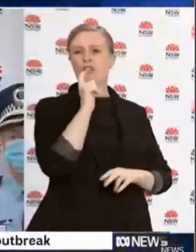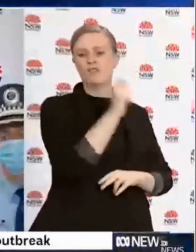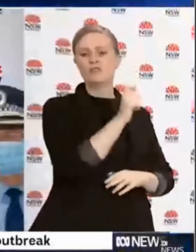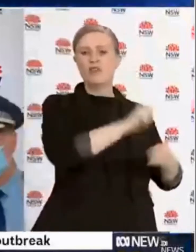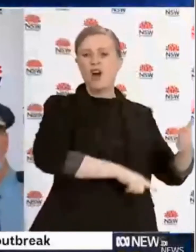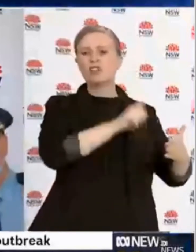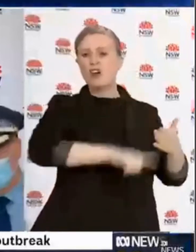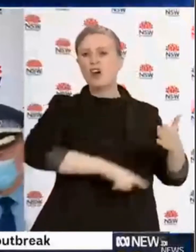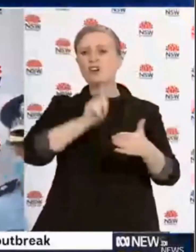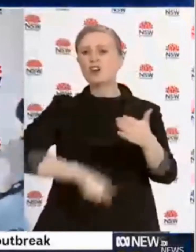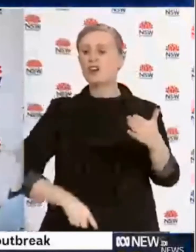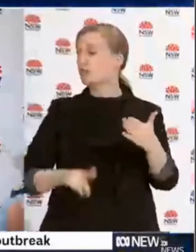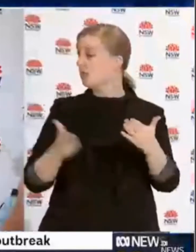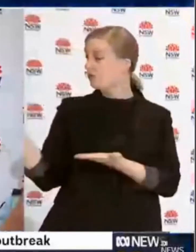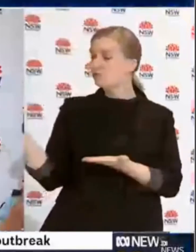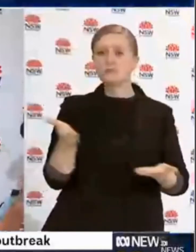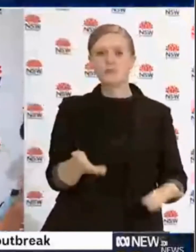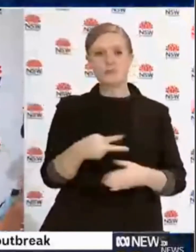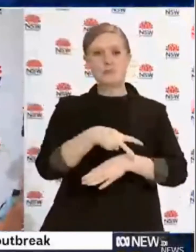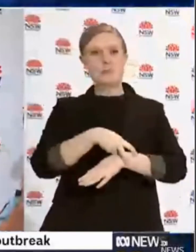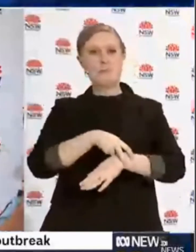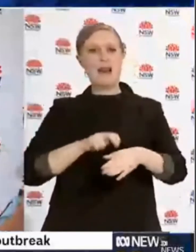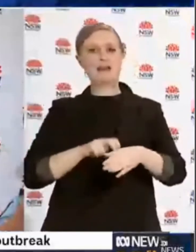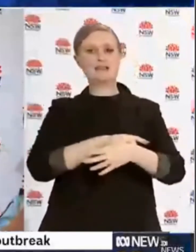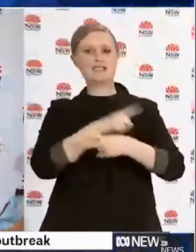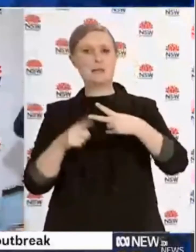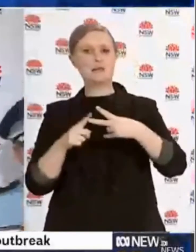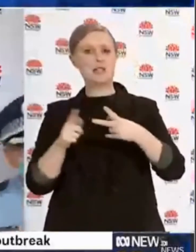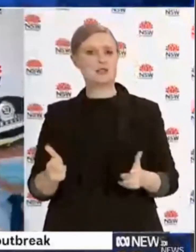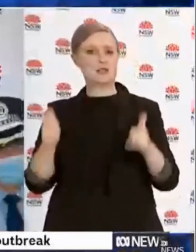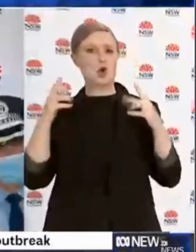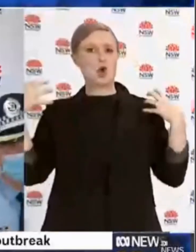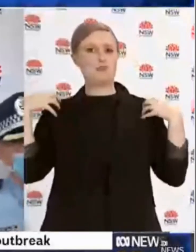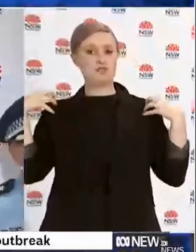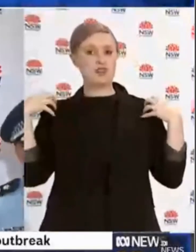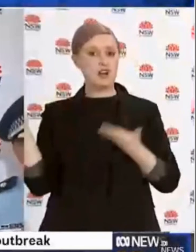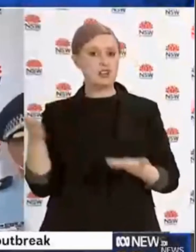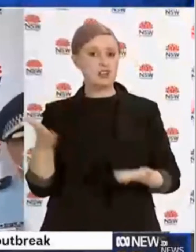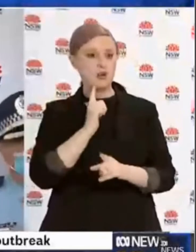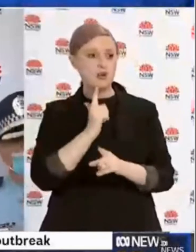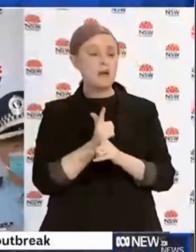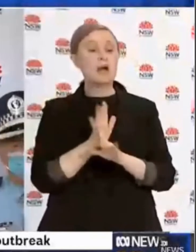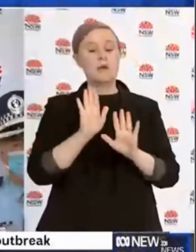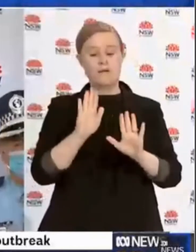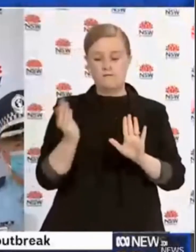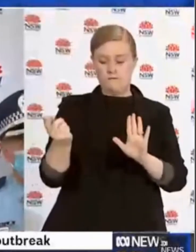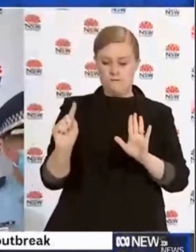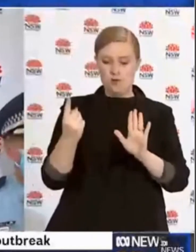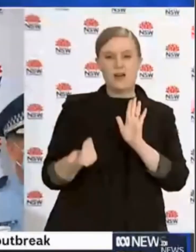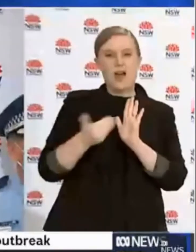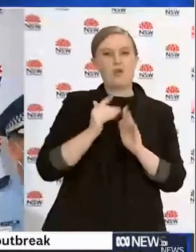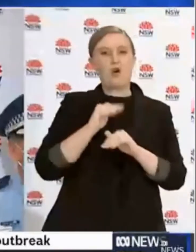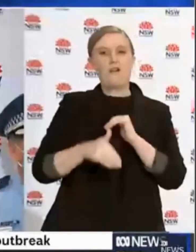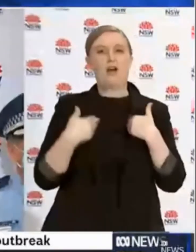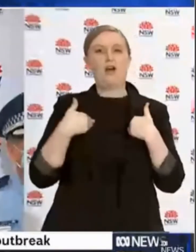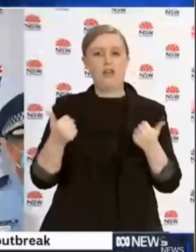the Deputy Commissioner if he'd like to make some comments about that. Can I also say that, just finishing what I was saying before I do that, that the health side of things, though, what we want is